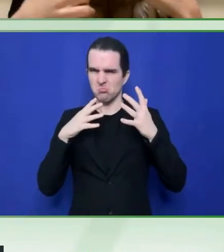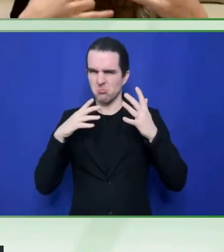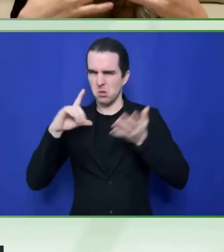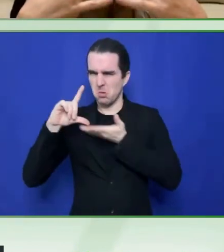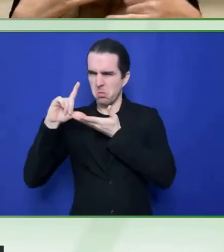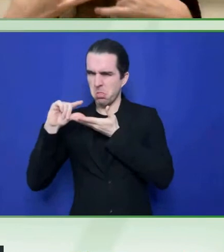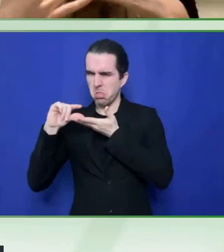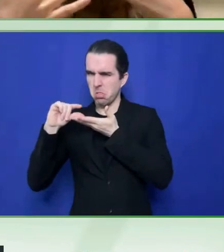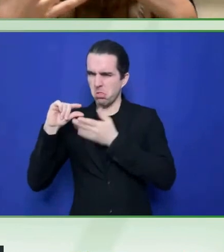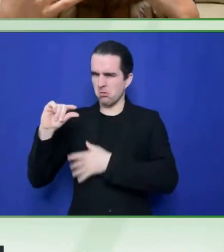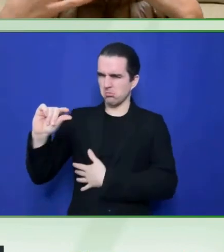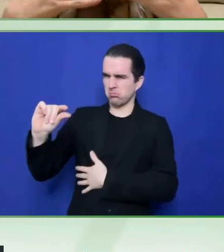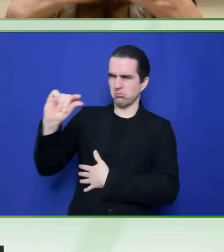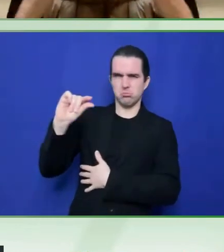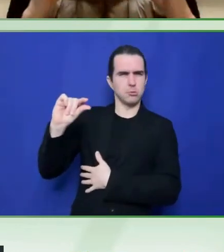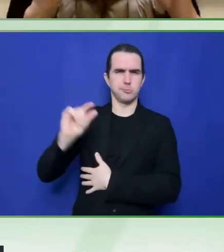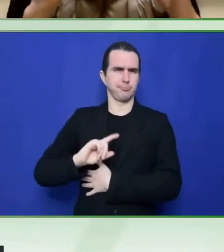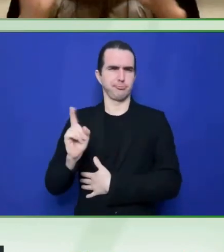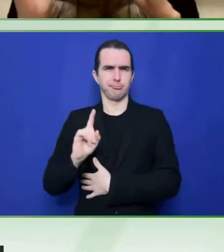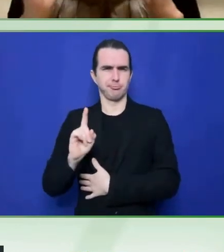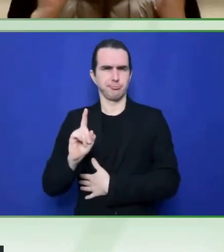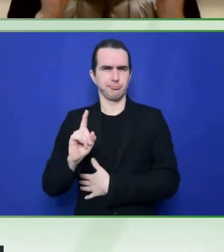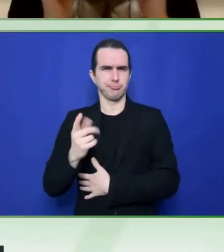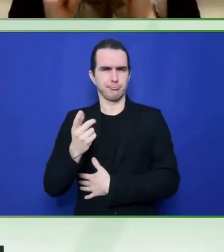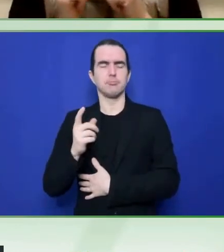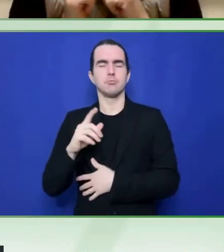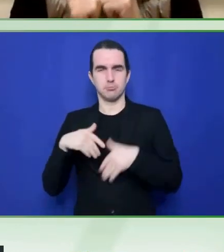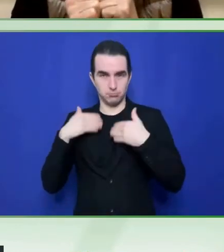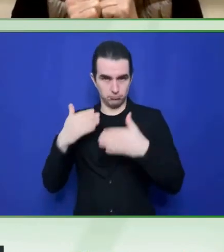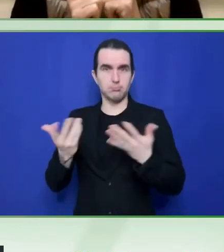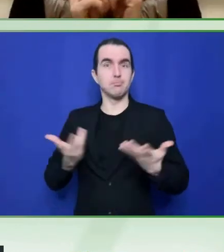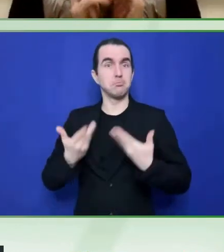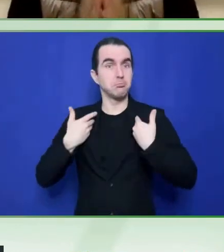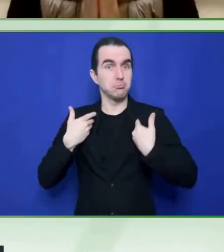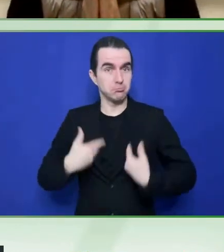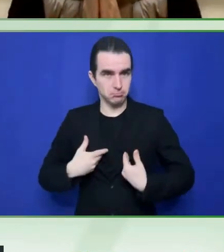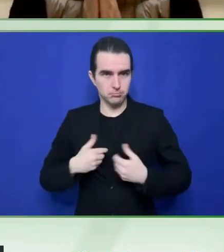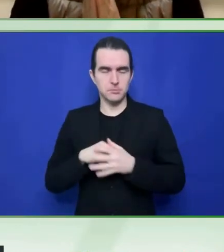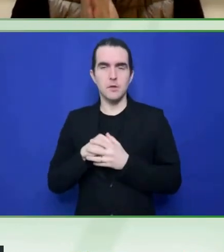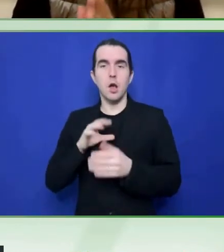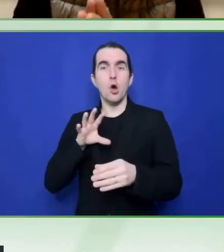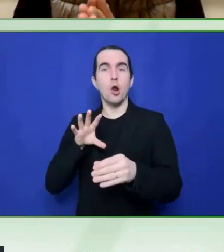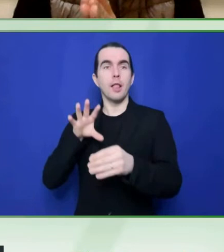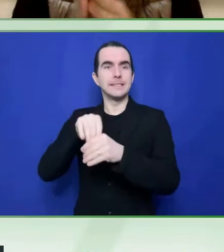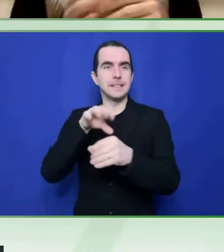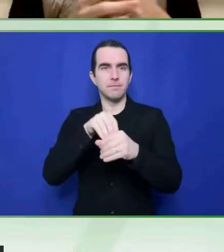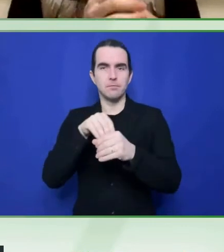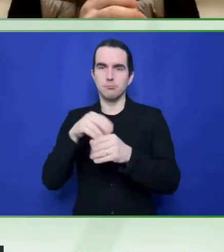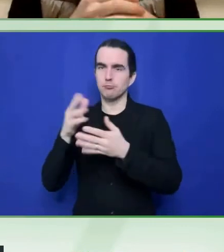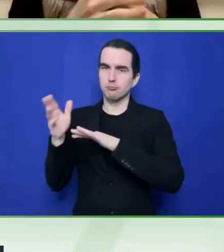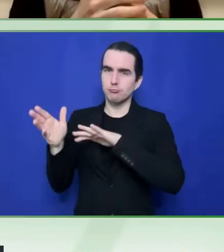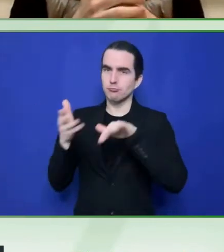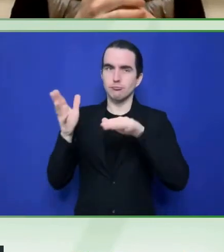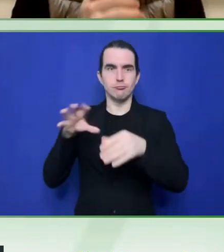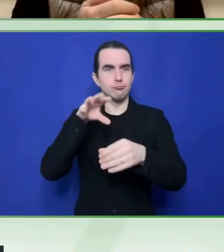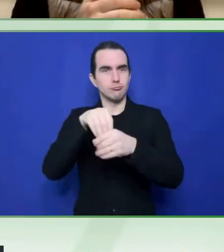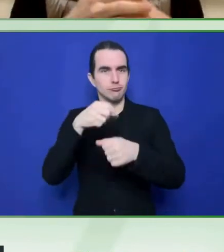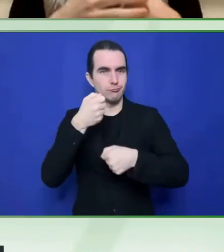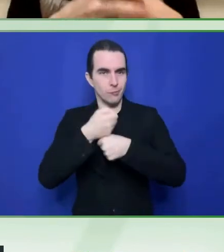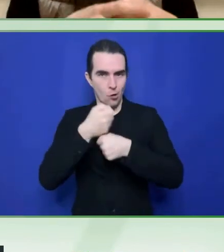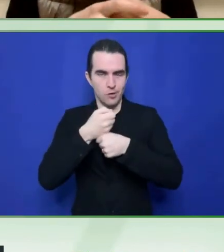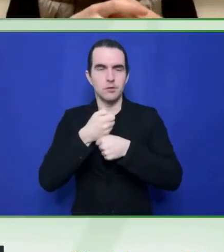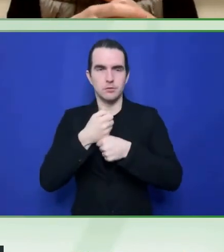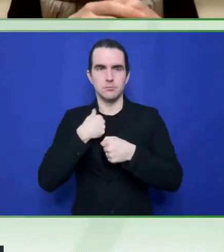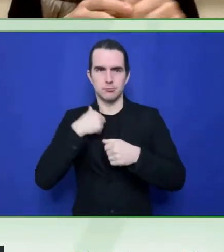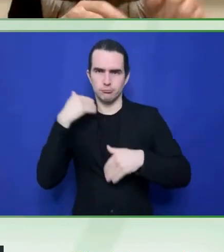listening to the market. The market called and said, companies want to practice CSR, companies want to hire people with disabilities, companies want